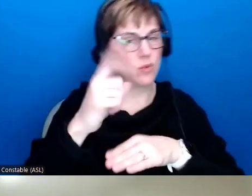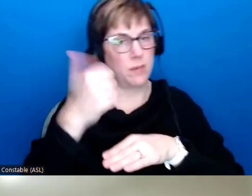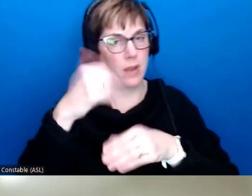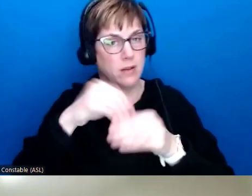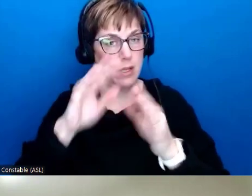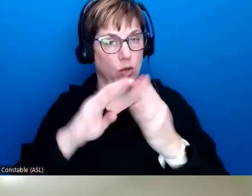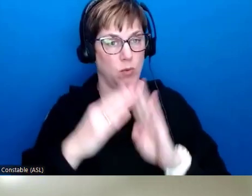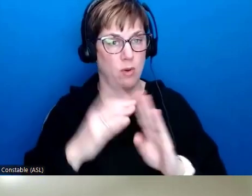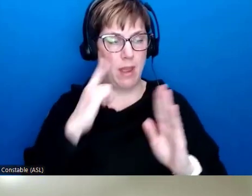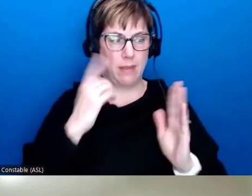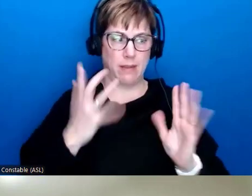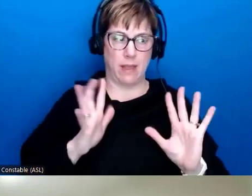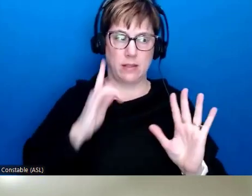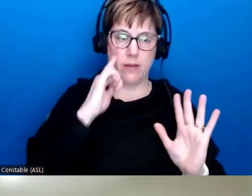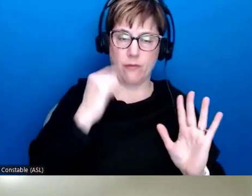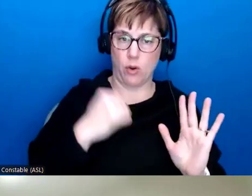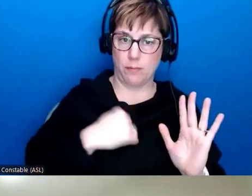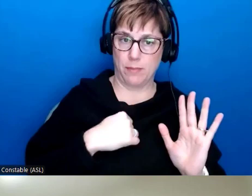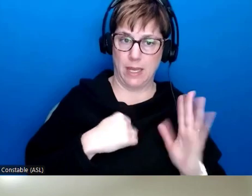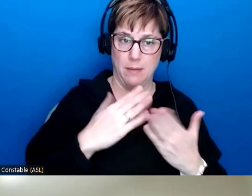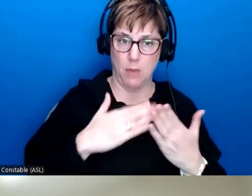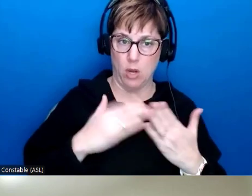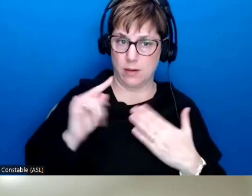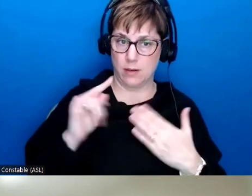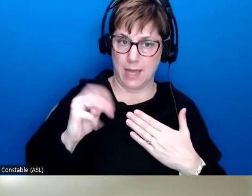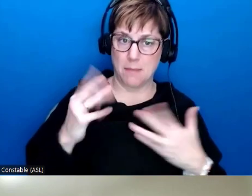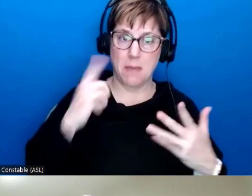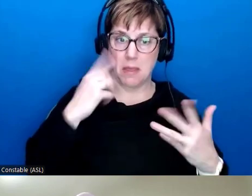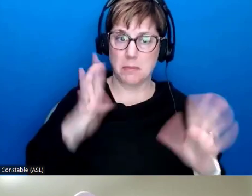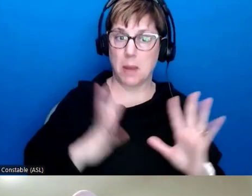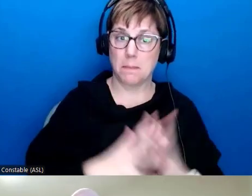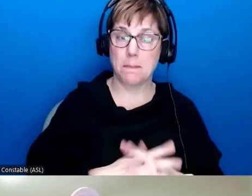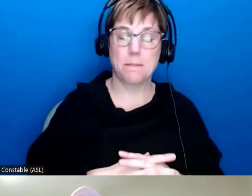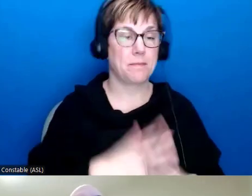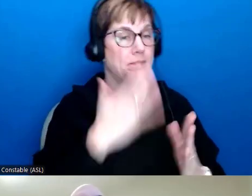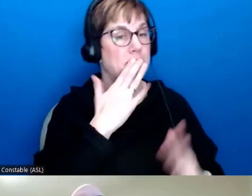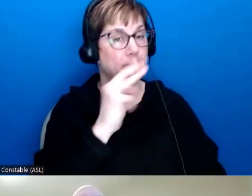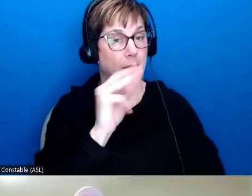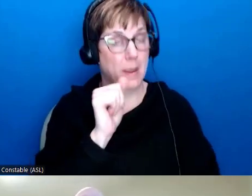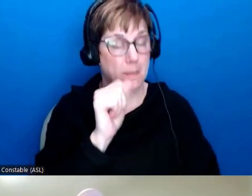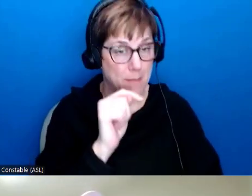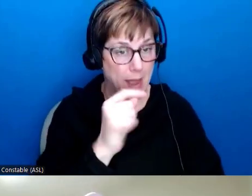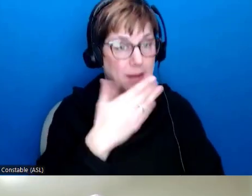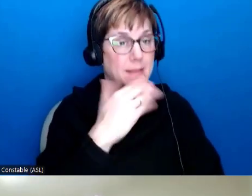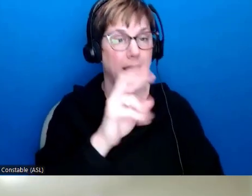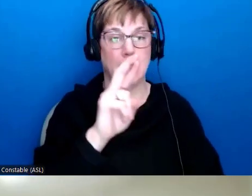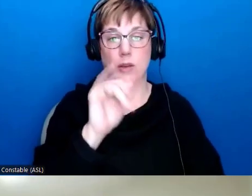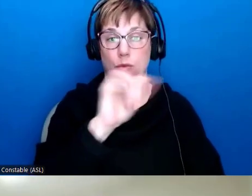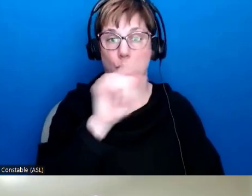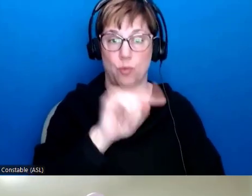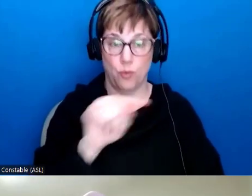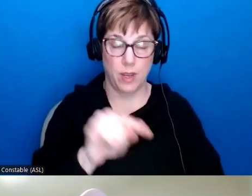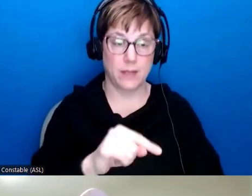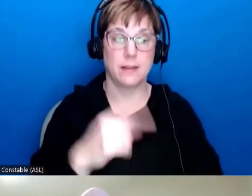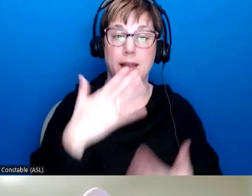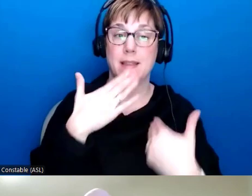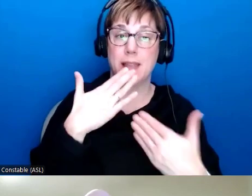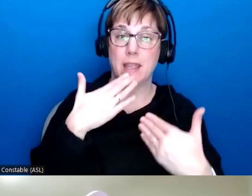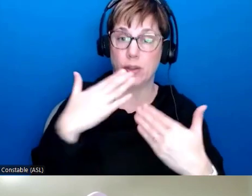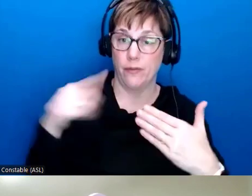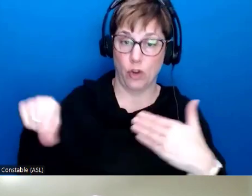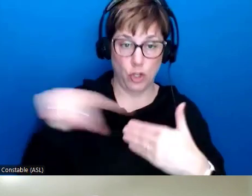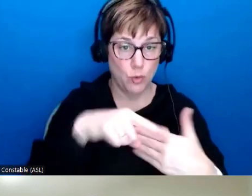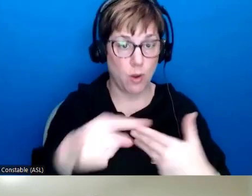think that's all for my formal part of the presentation, Tom. Thank you, Matt, and thank you, Riz. And thank you to the audience